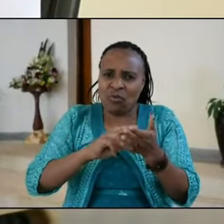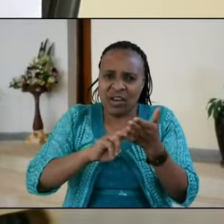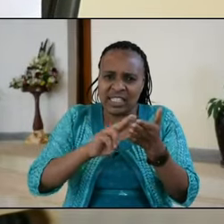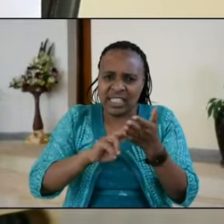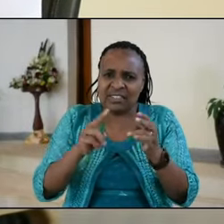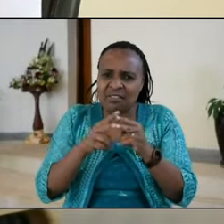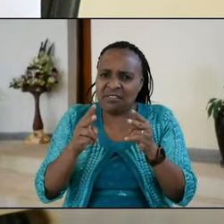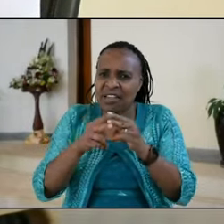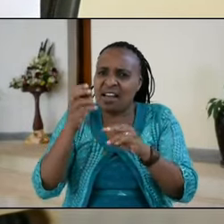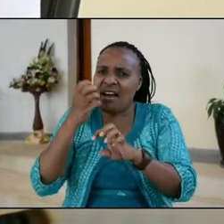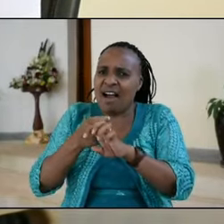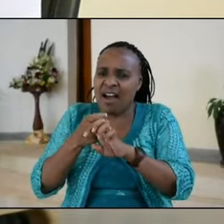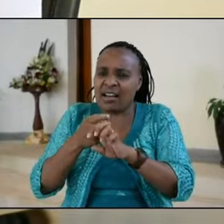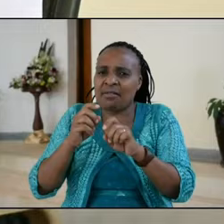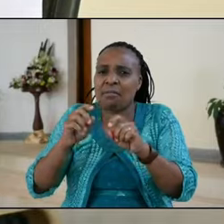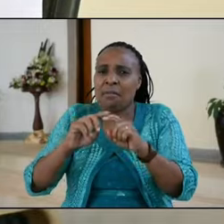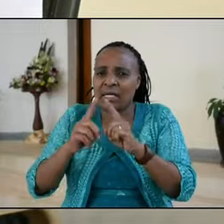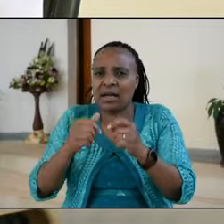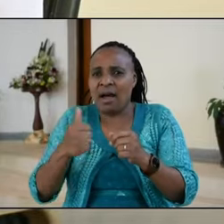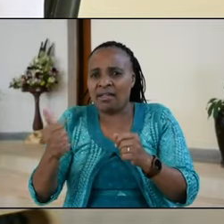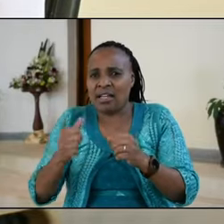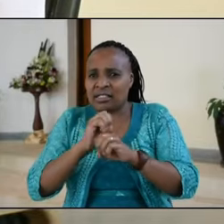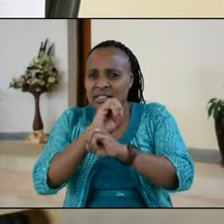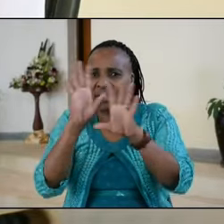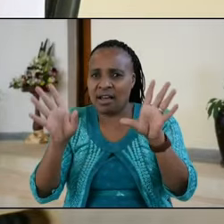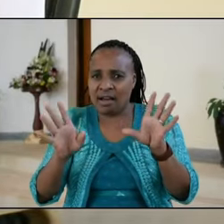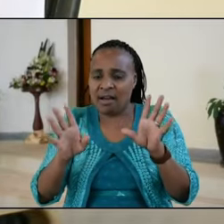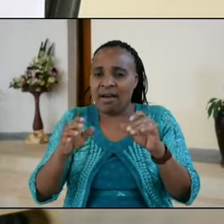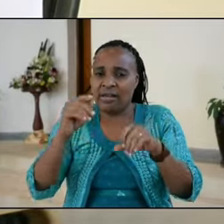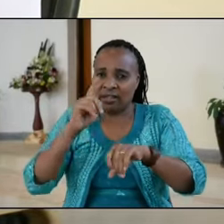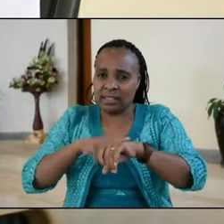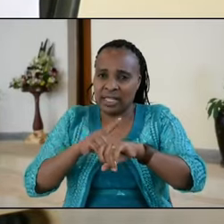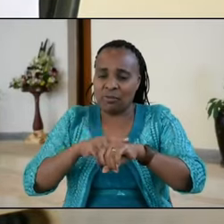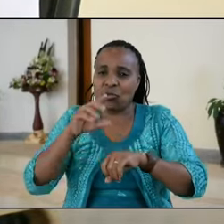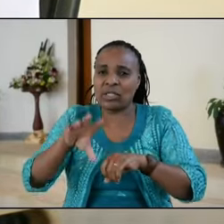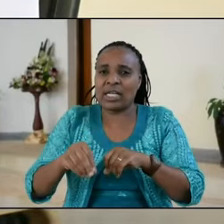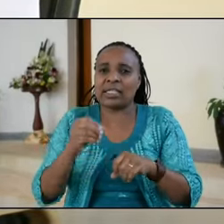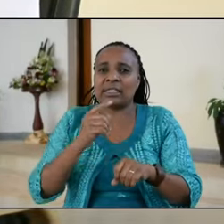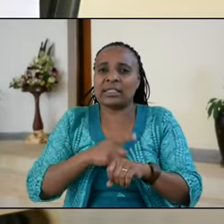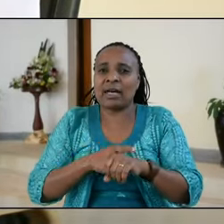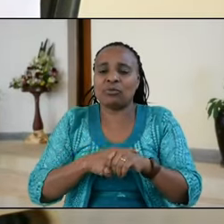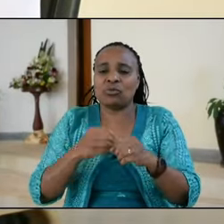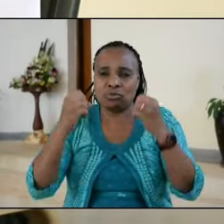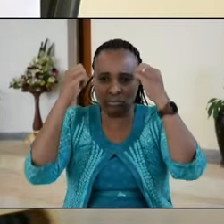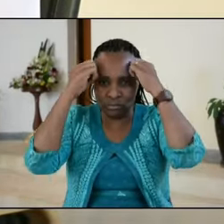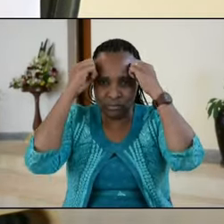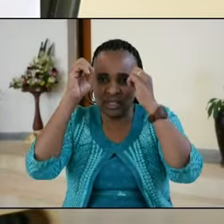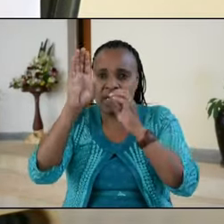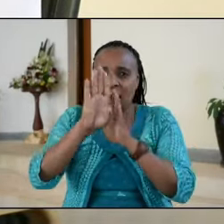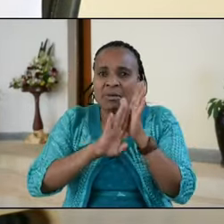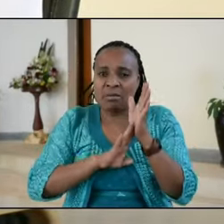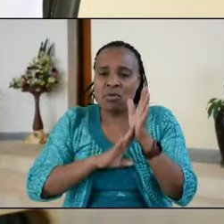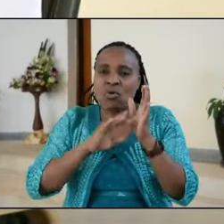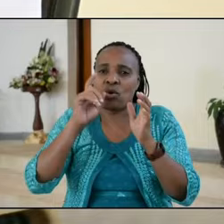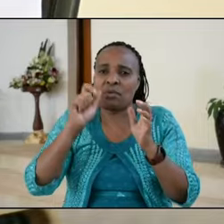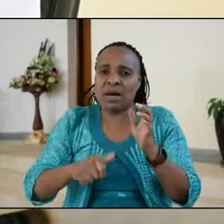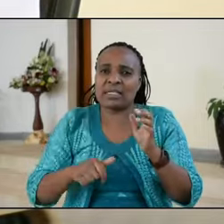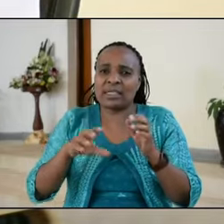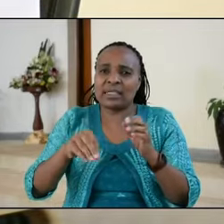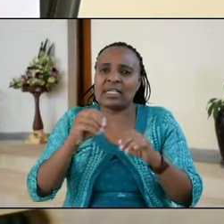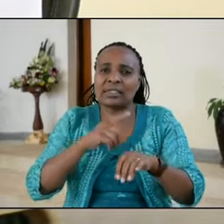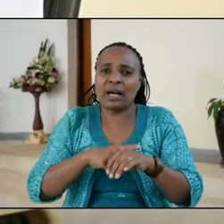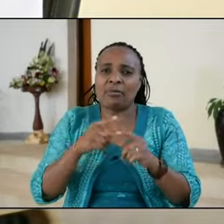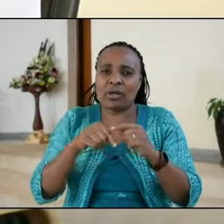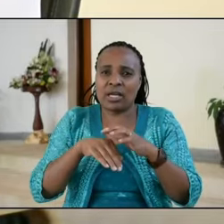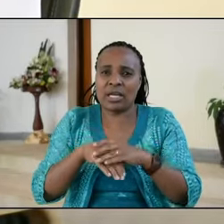difficult and others that are plain and clear. When we are taking time to study the Bible, we also need to take time in